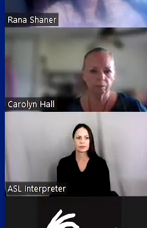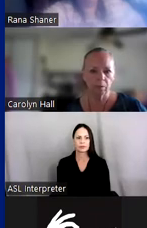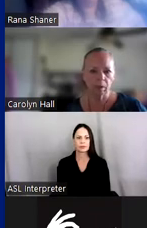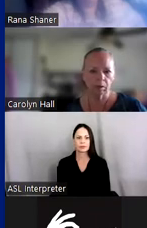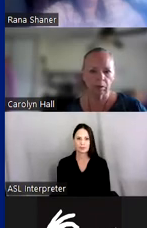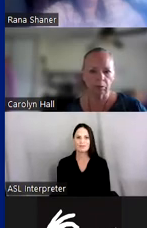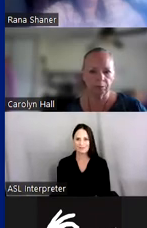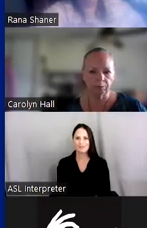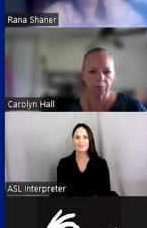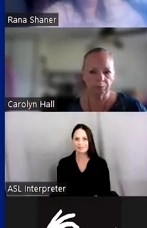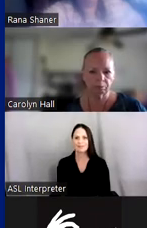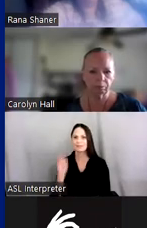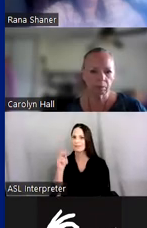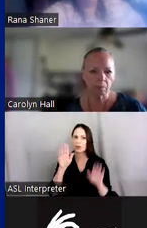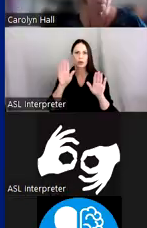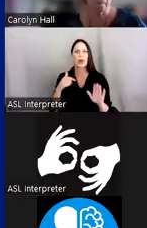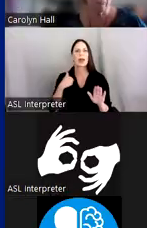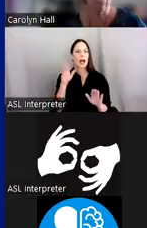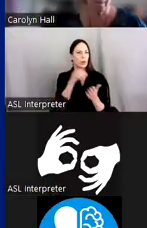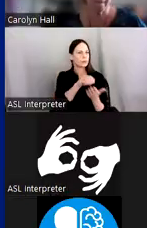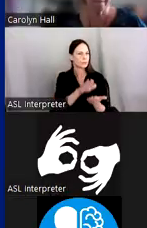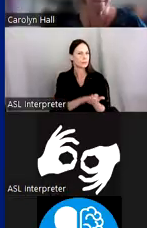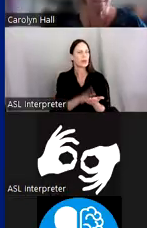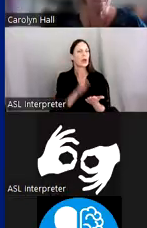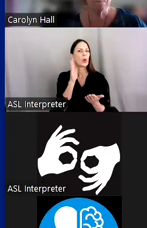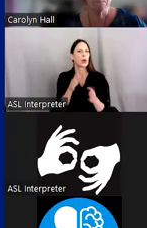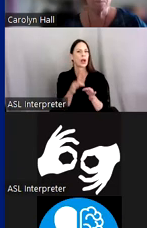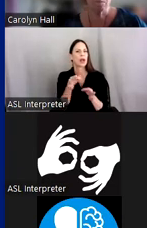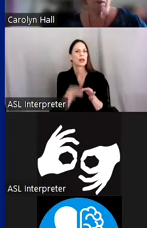Great, I'll make a note in here that we're going to move this to the next session.